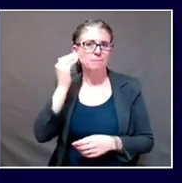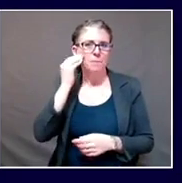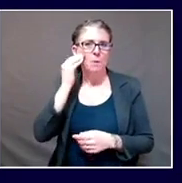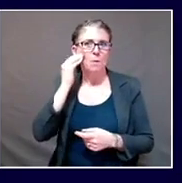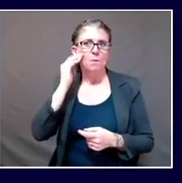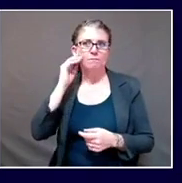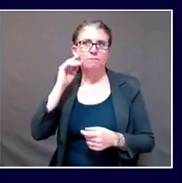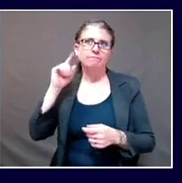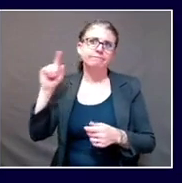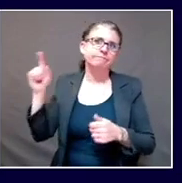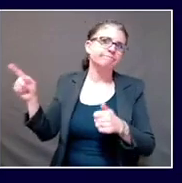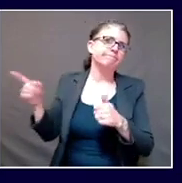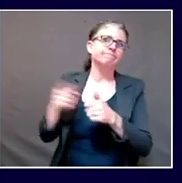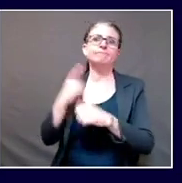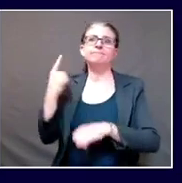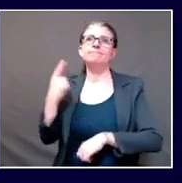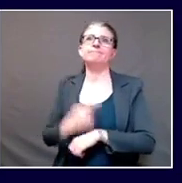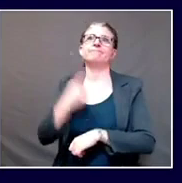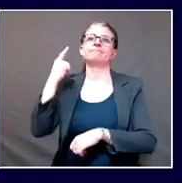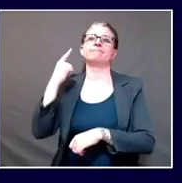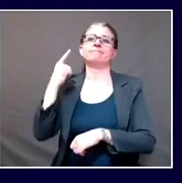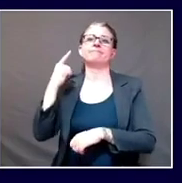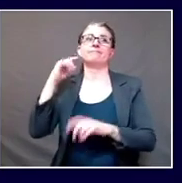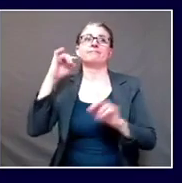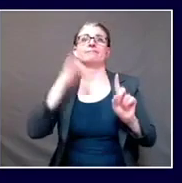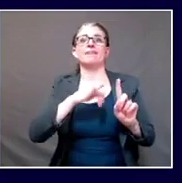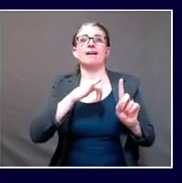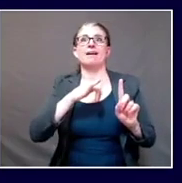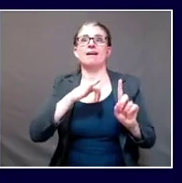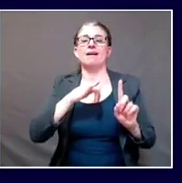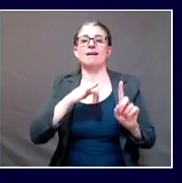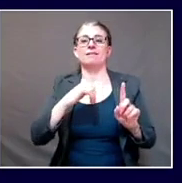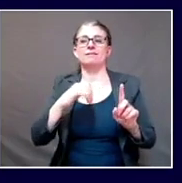an as early as type date at this point?